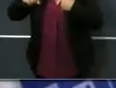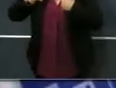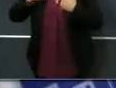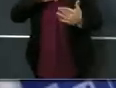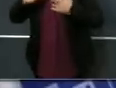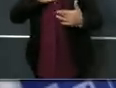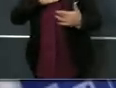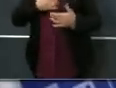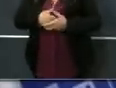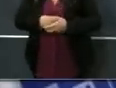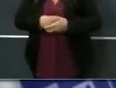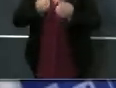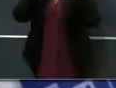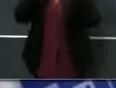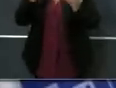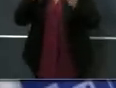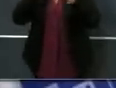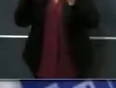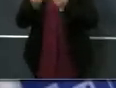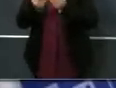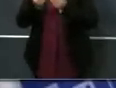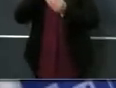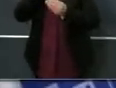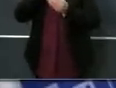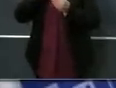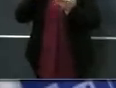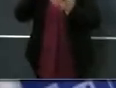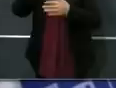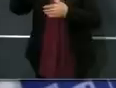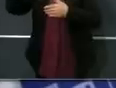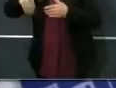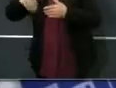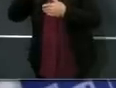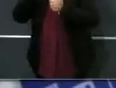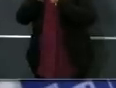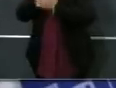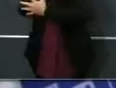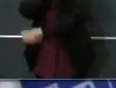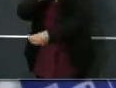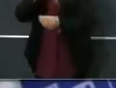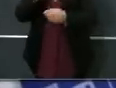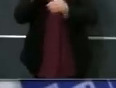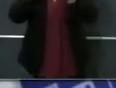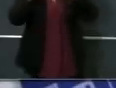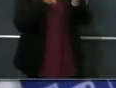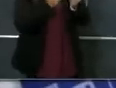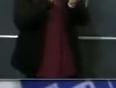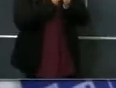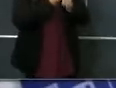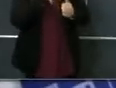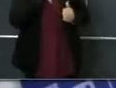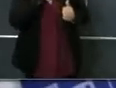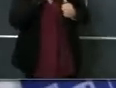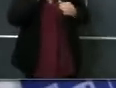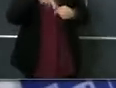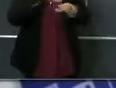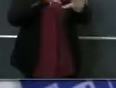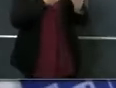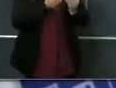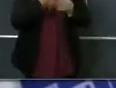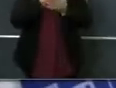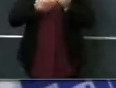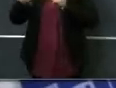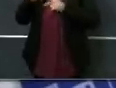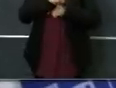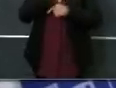that 50% of low-income families and 42% of families of color in California are worried about distance learning because they